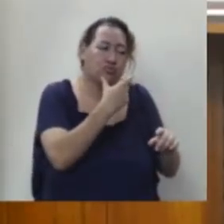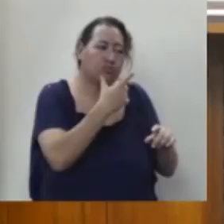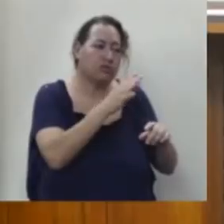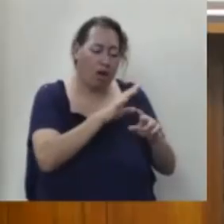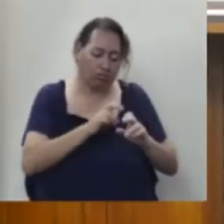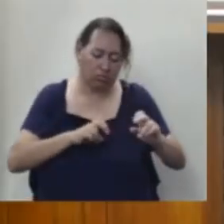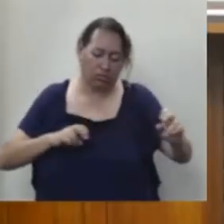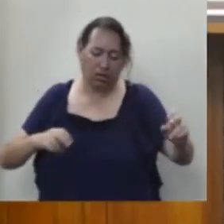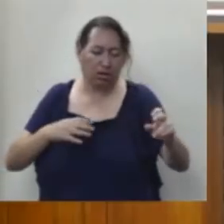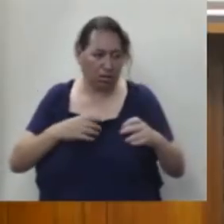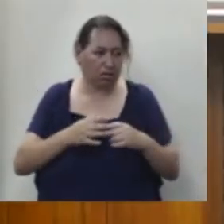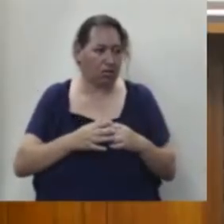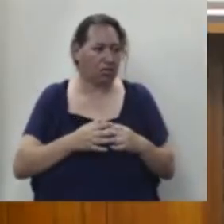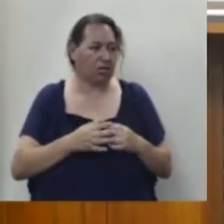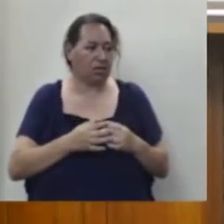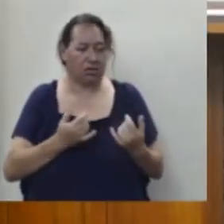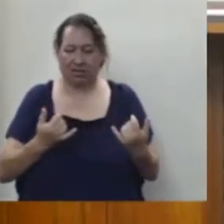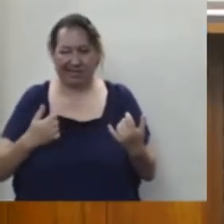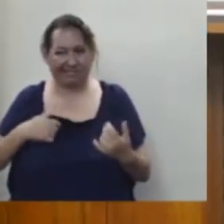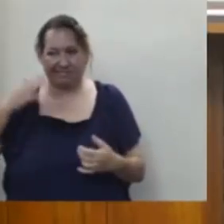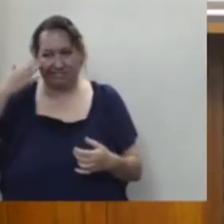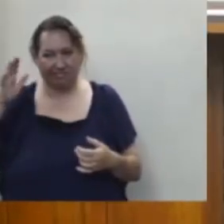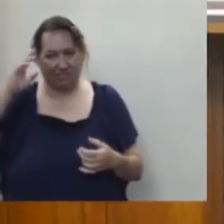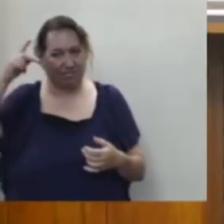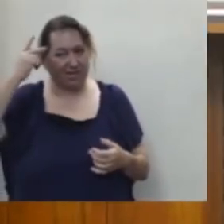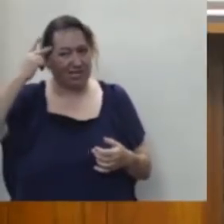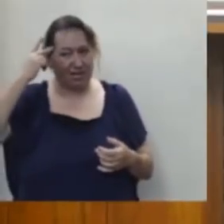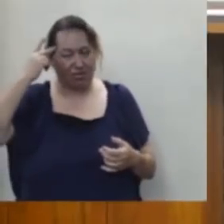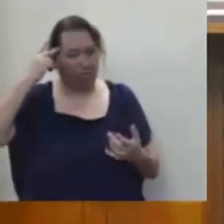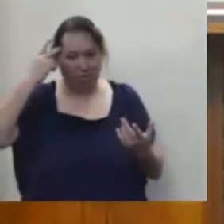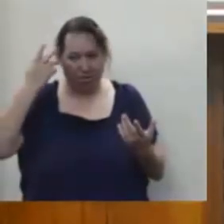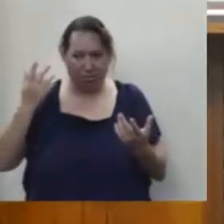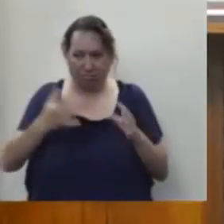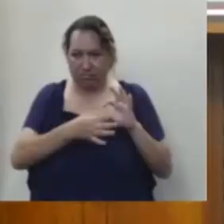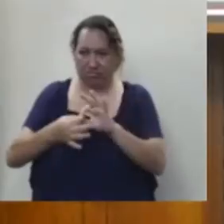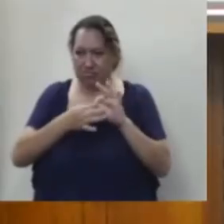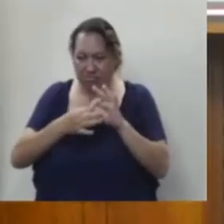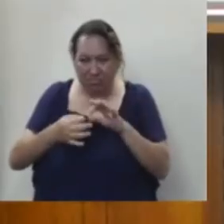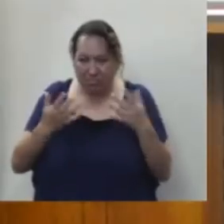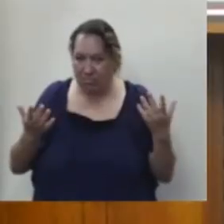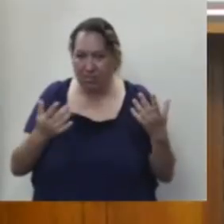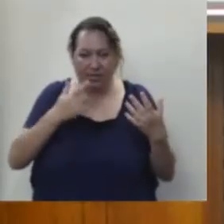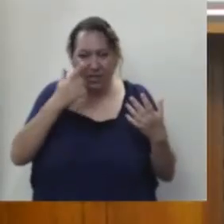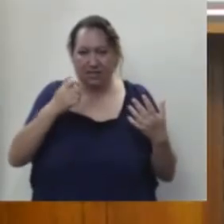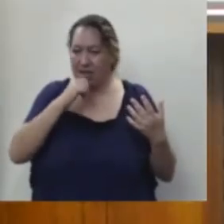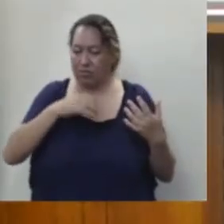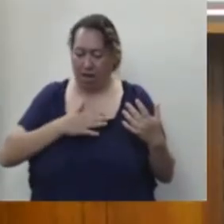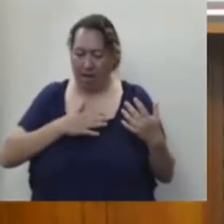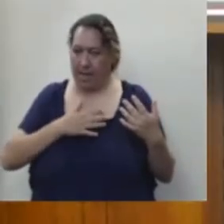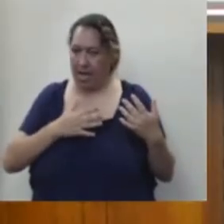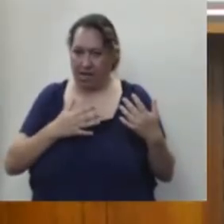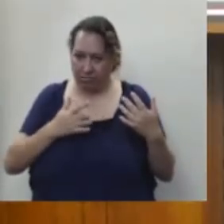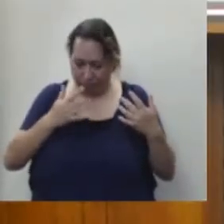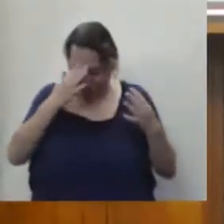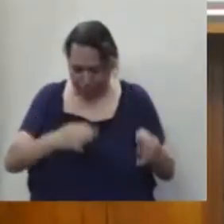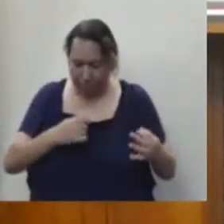political affiliation because that wasn't my criteria in getting our recovery panel. My criteria was more experts that could help me